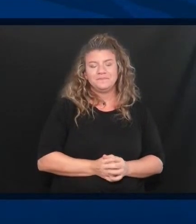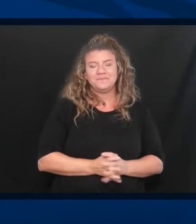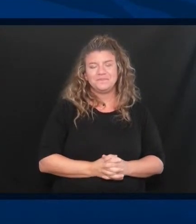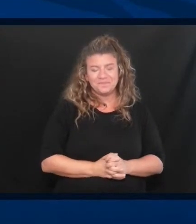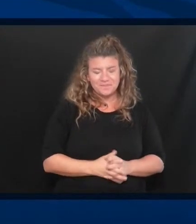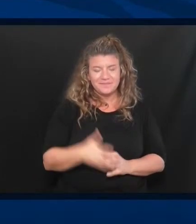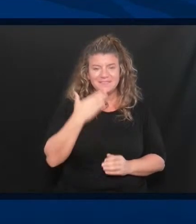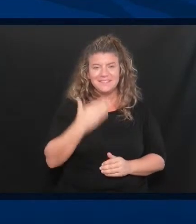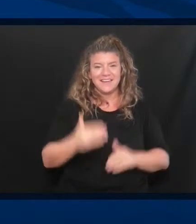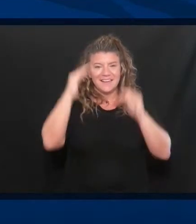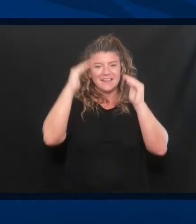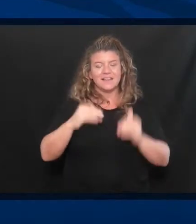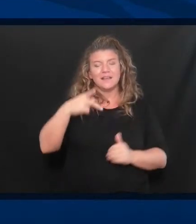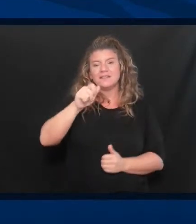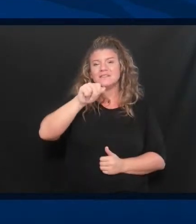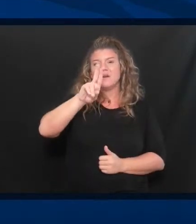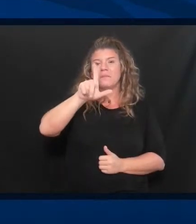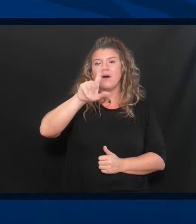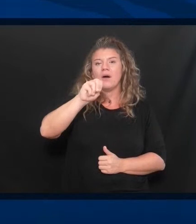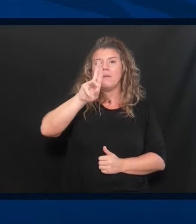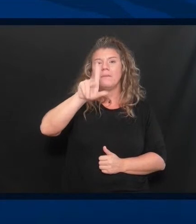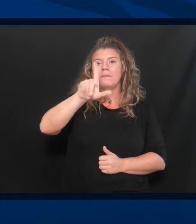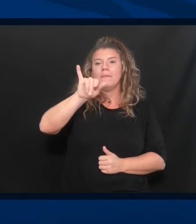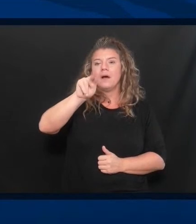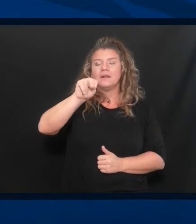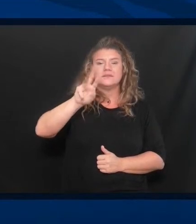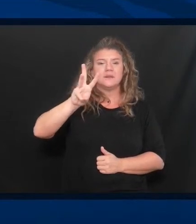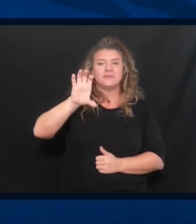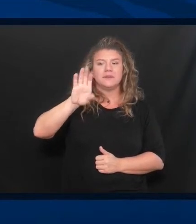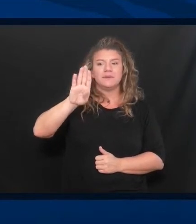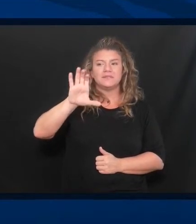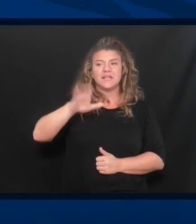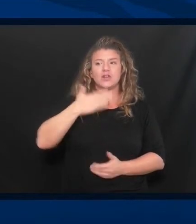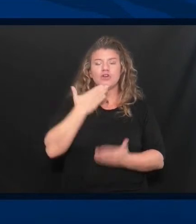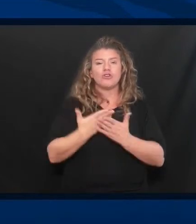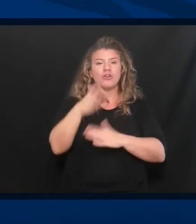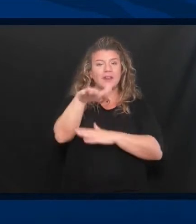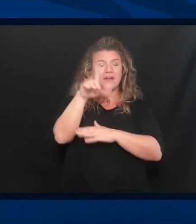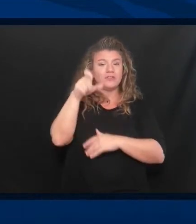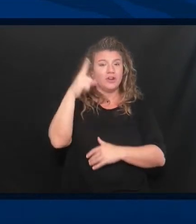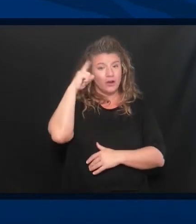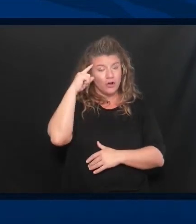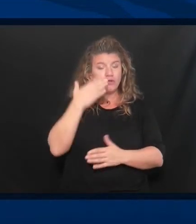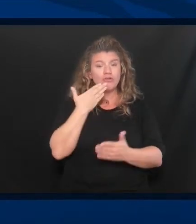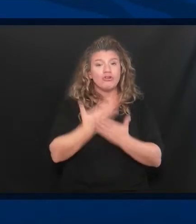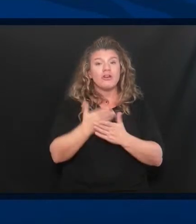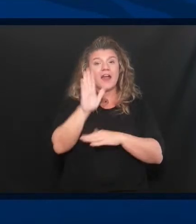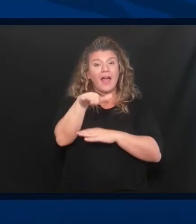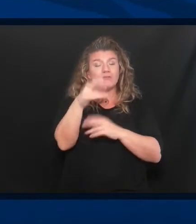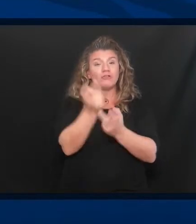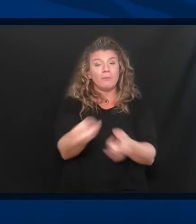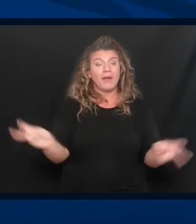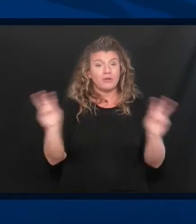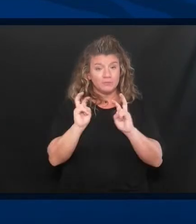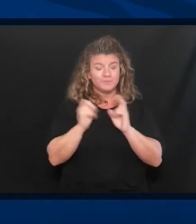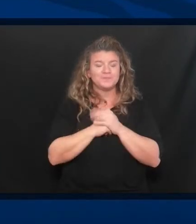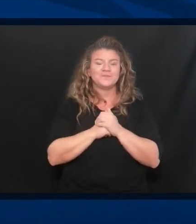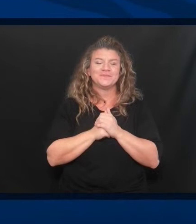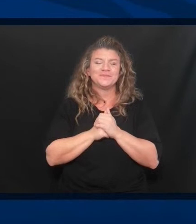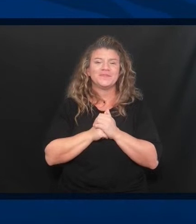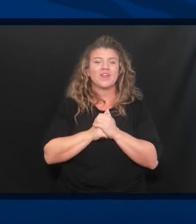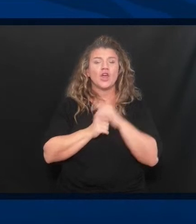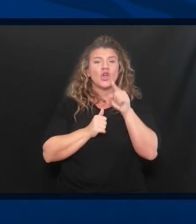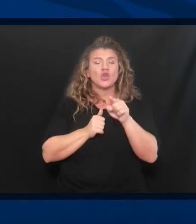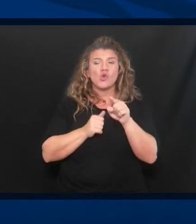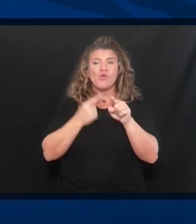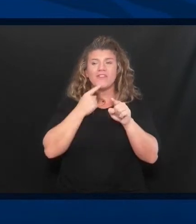Great, thank you, Charles. Next to Paul Mullen with WCBC. Good afternoon, Governor. Good afternoon, panel. Governor, you